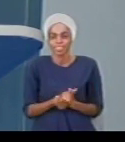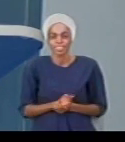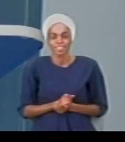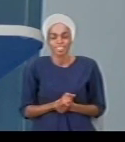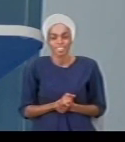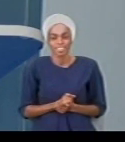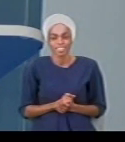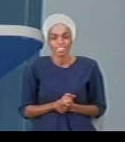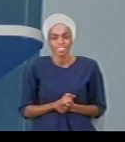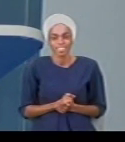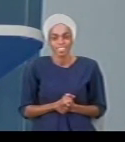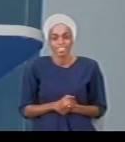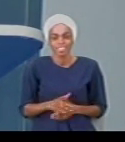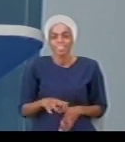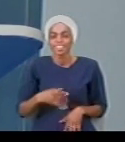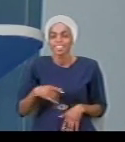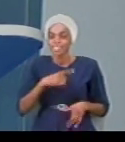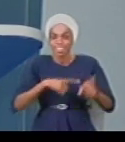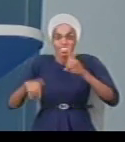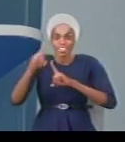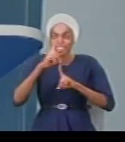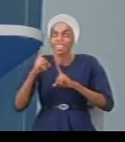The Lord renew your strength.